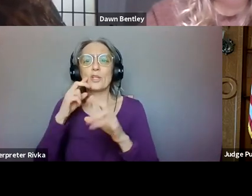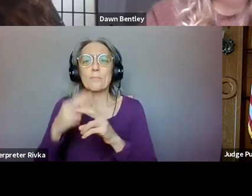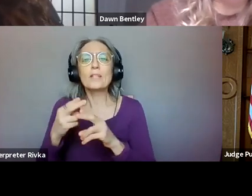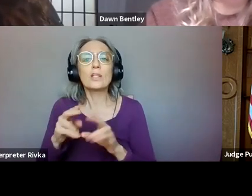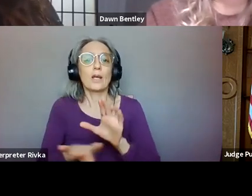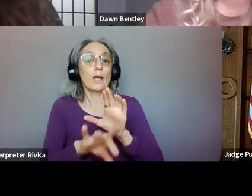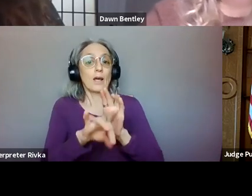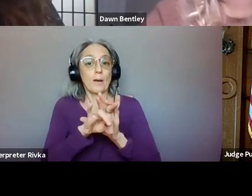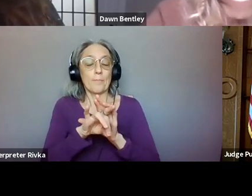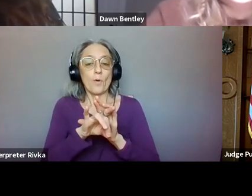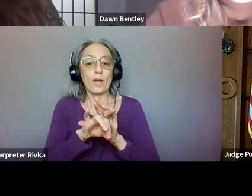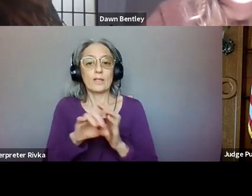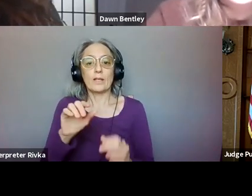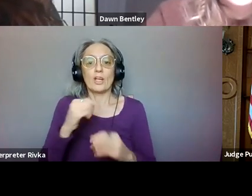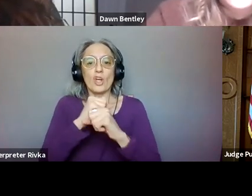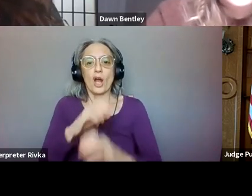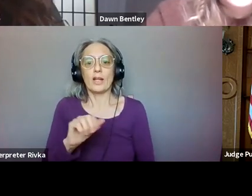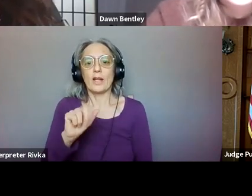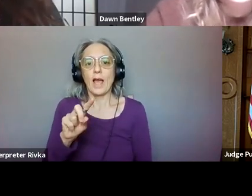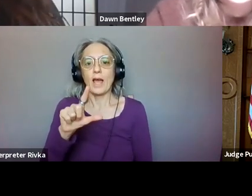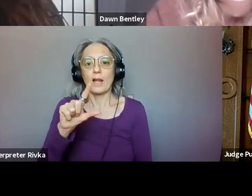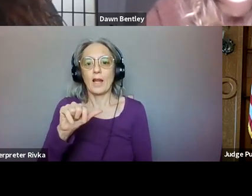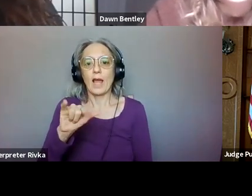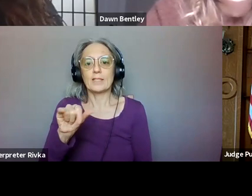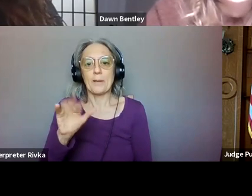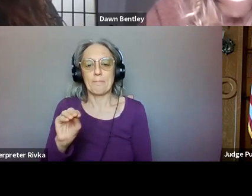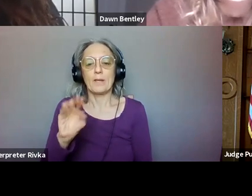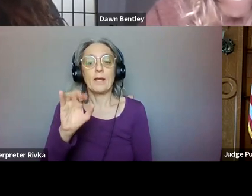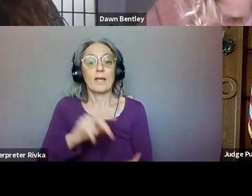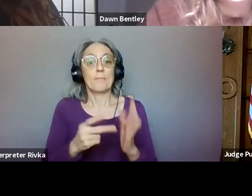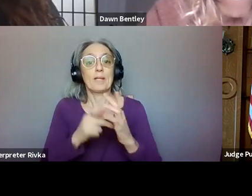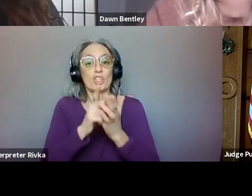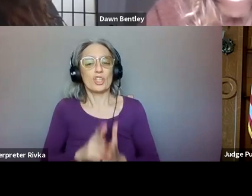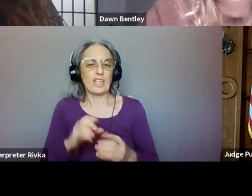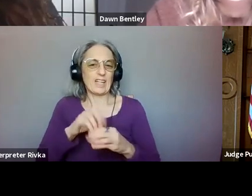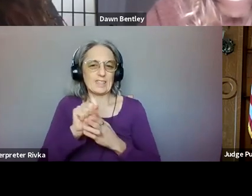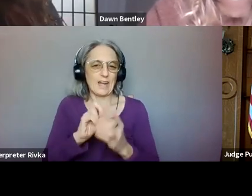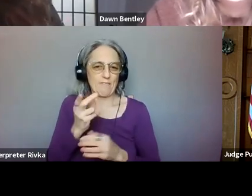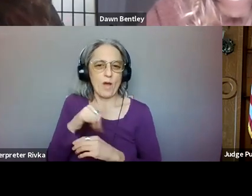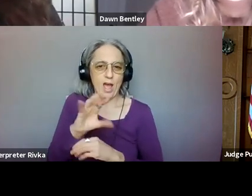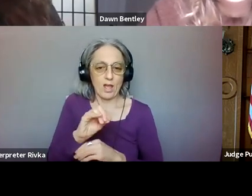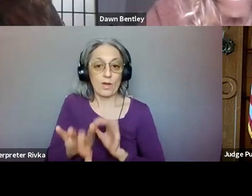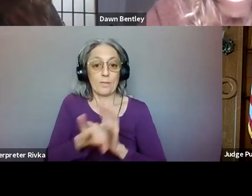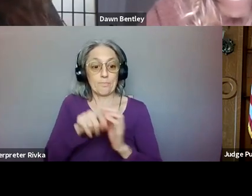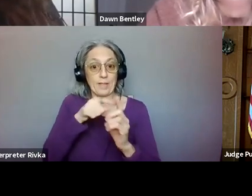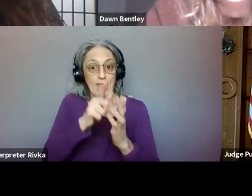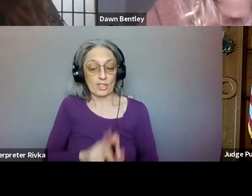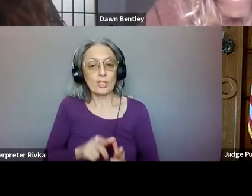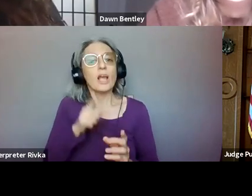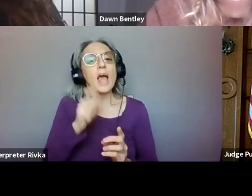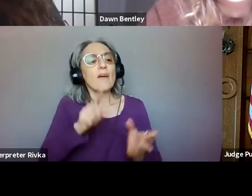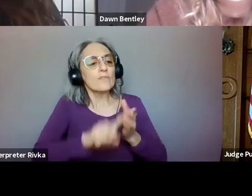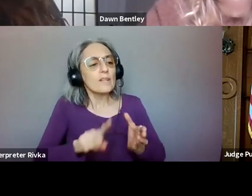So a guardian ad litem is an attorney in the state of Ohio who's tasked with determining the best interests of the ward